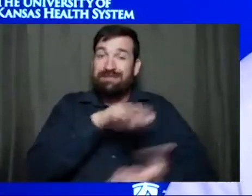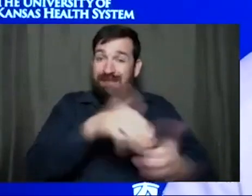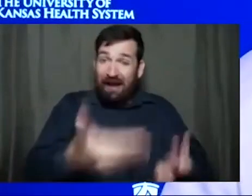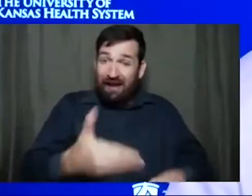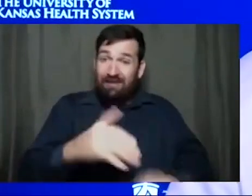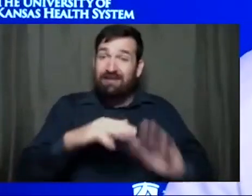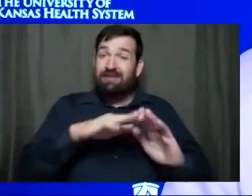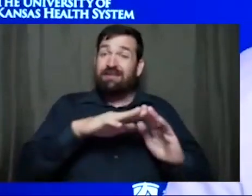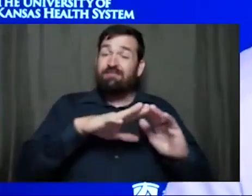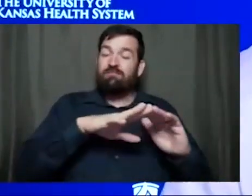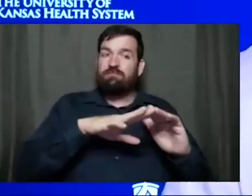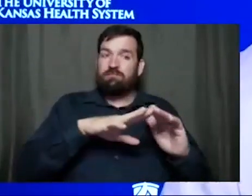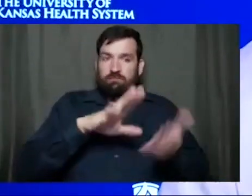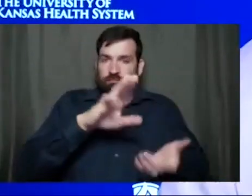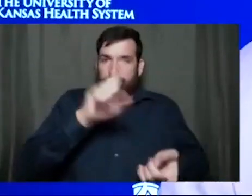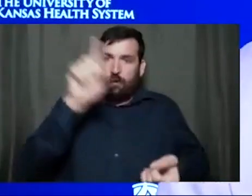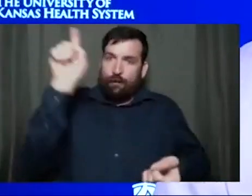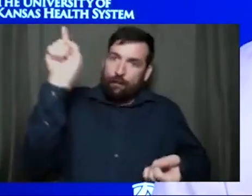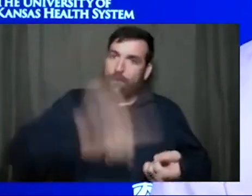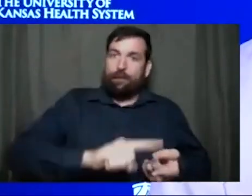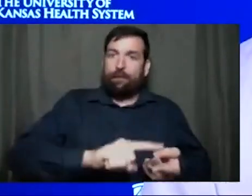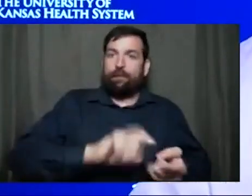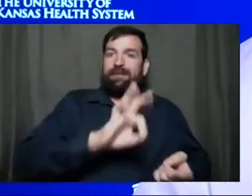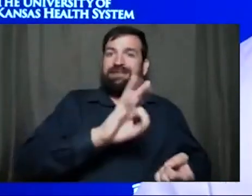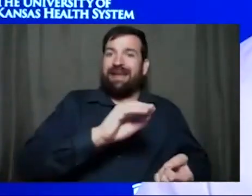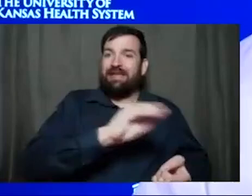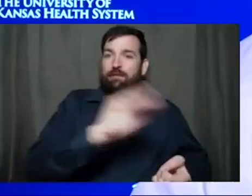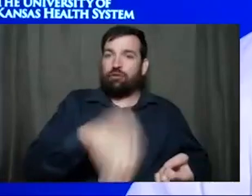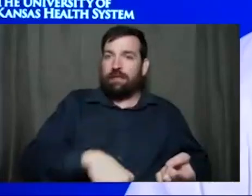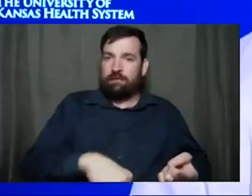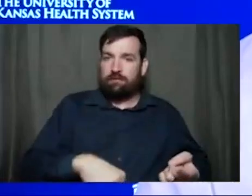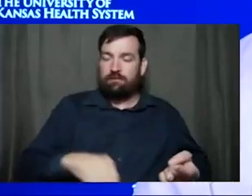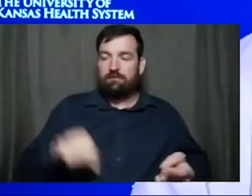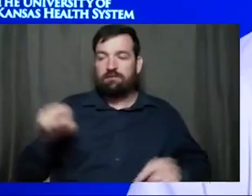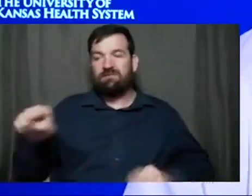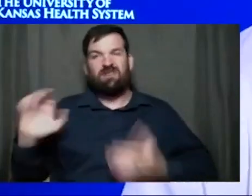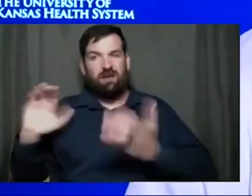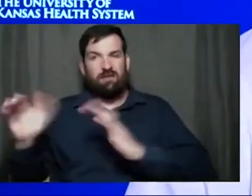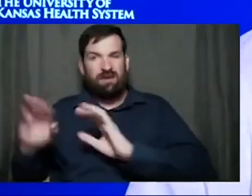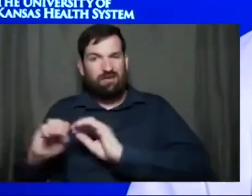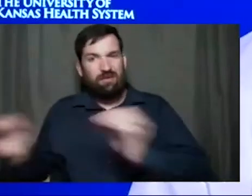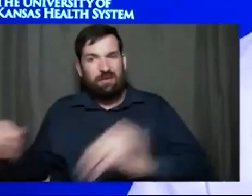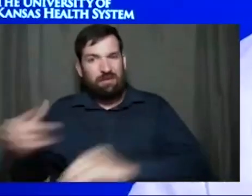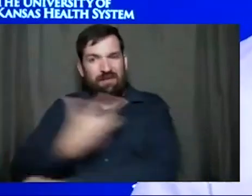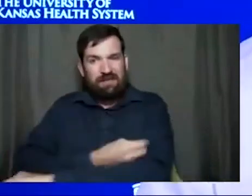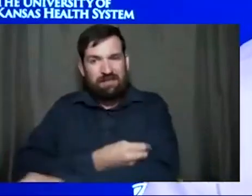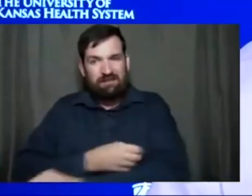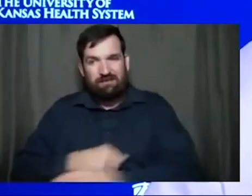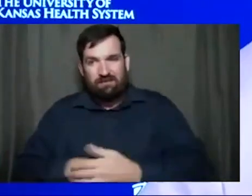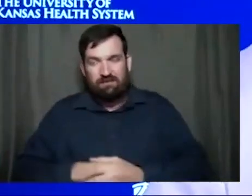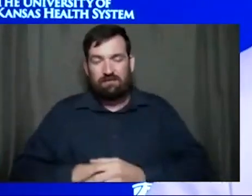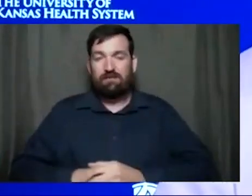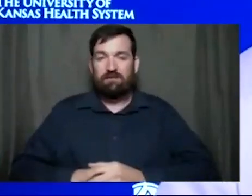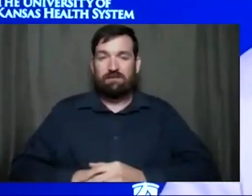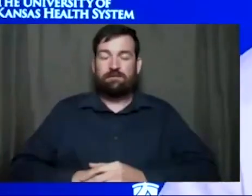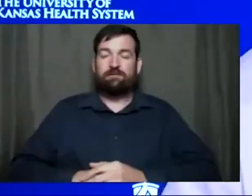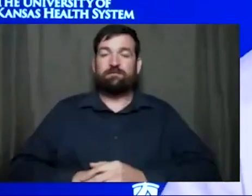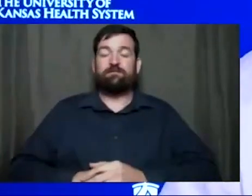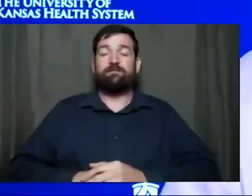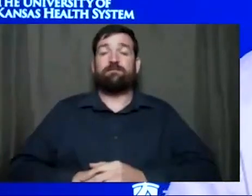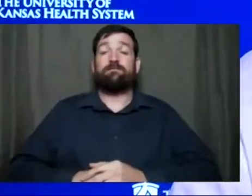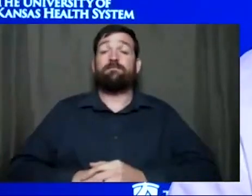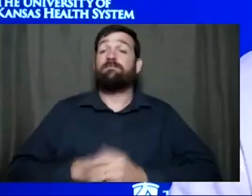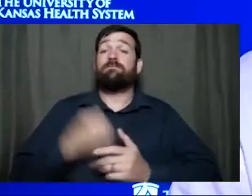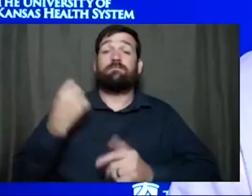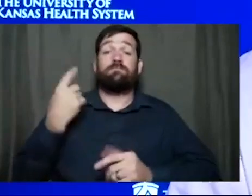to those that are unvaccinated. And so there is that pandemic of two populations, the vaccinated versus the unvaccinated. And the vast majority of